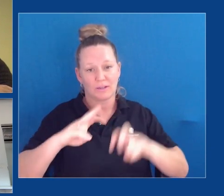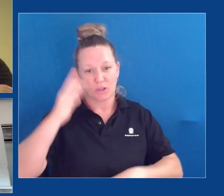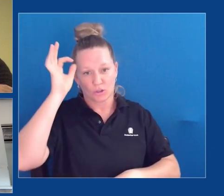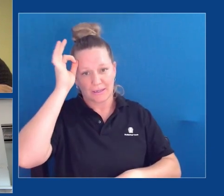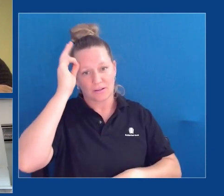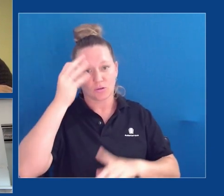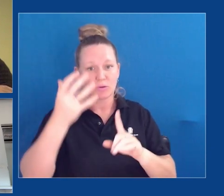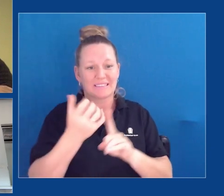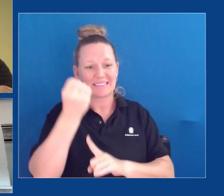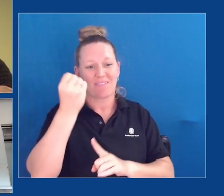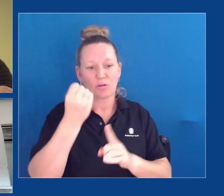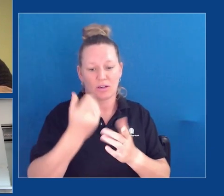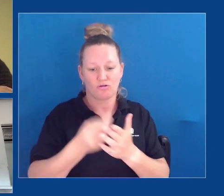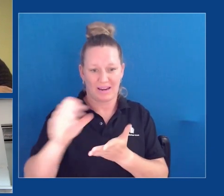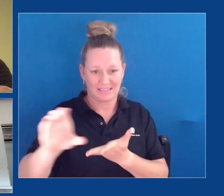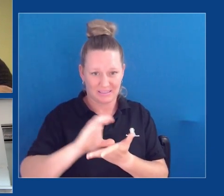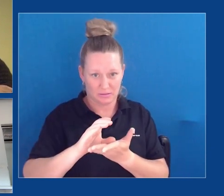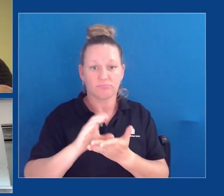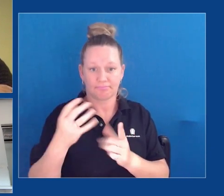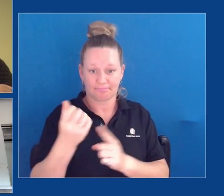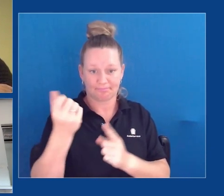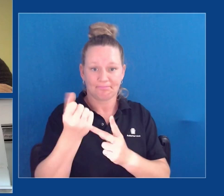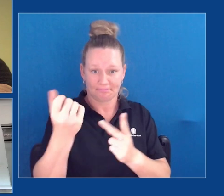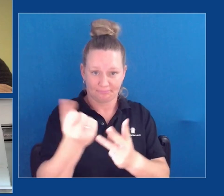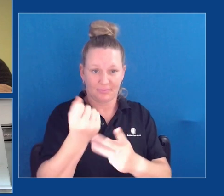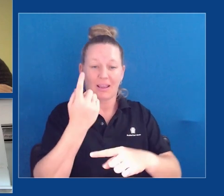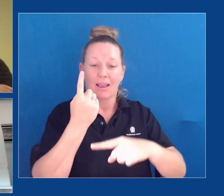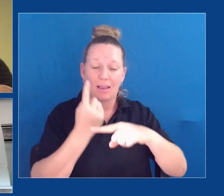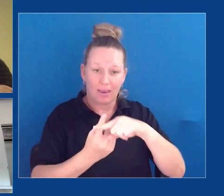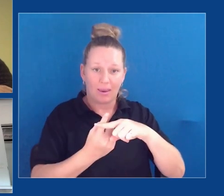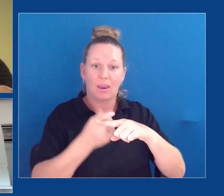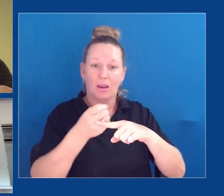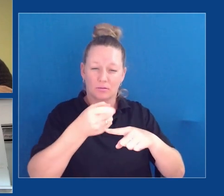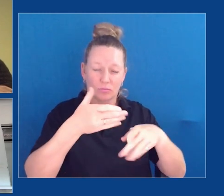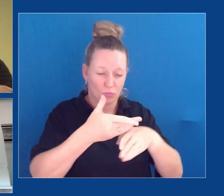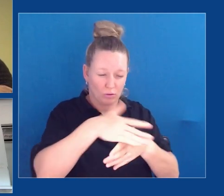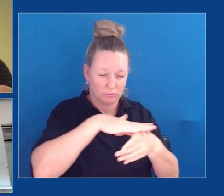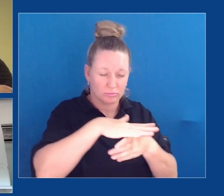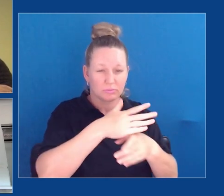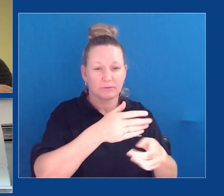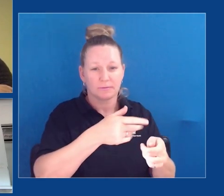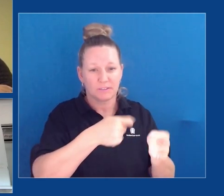grants, as well as working on areas such as fisheries,